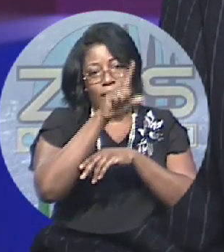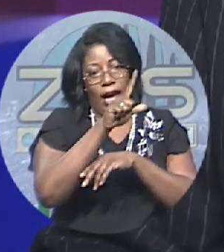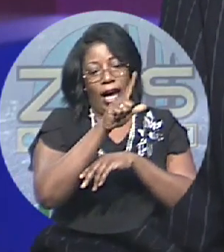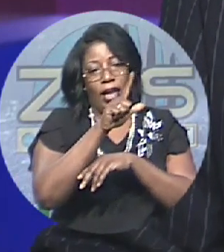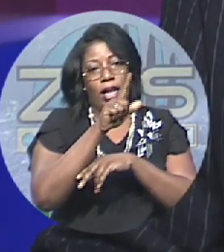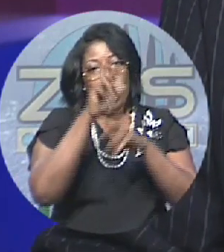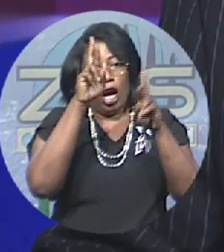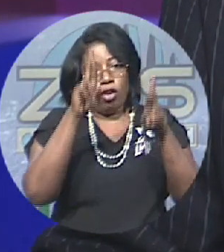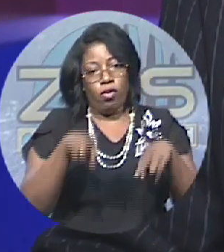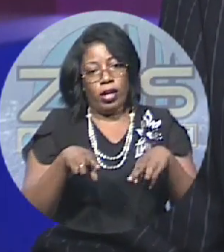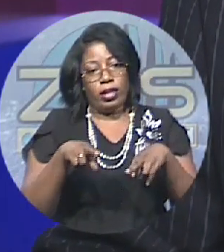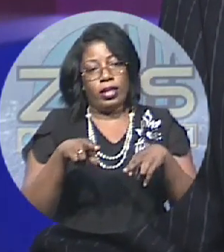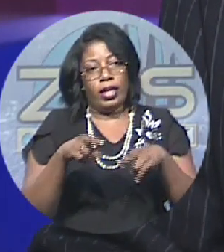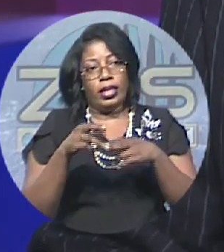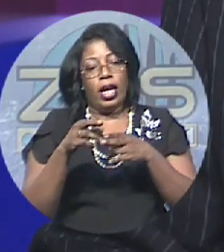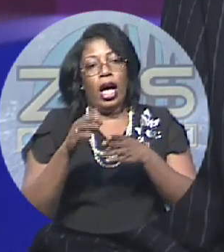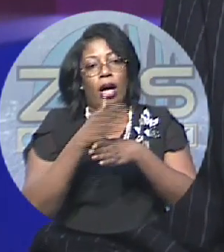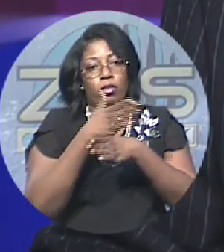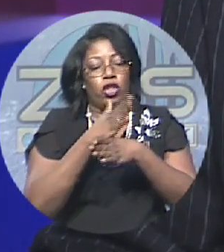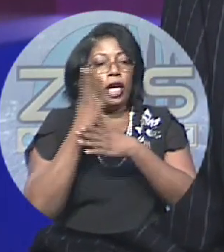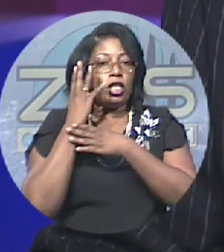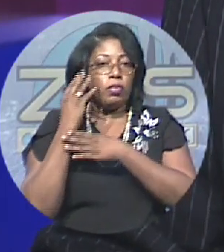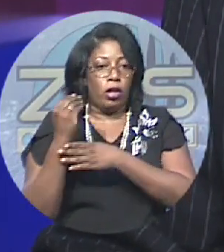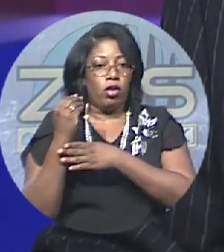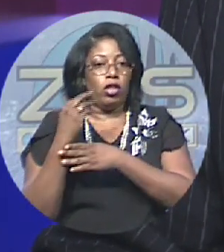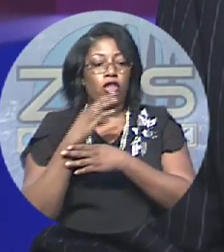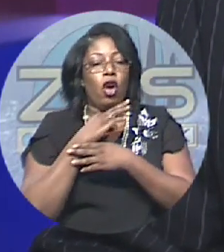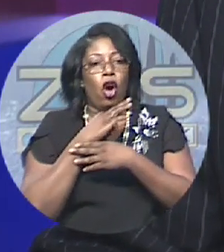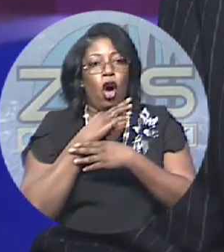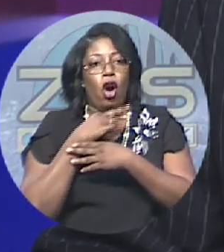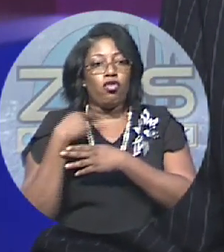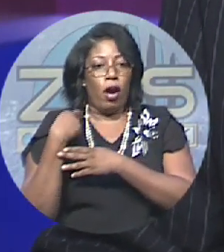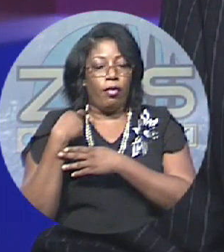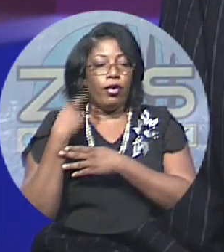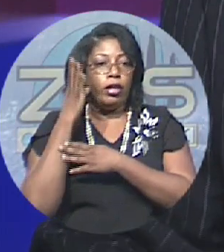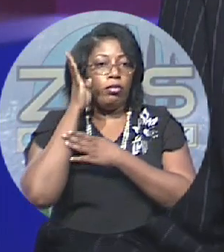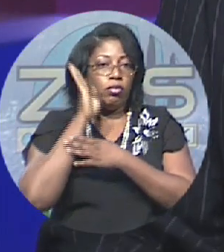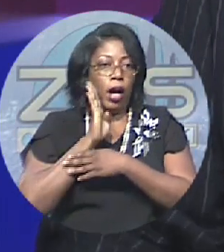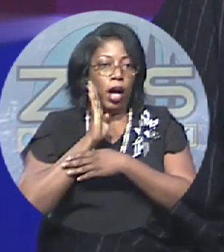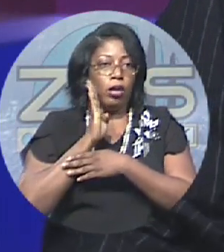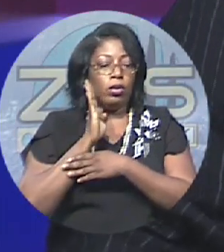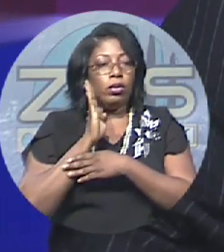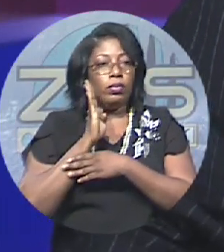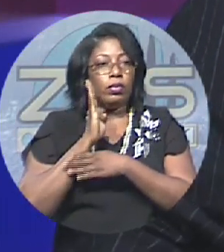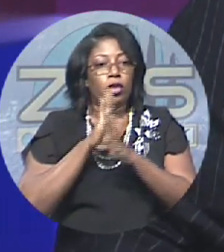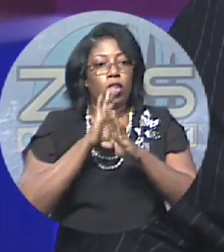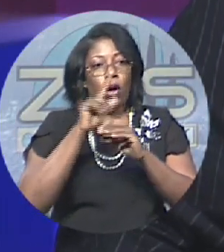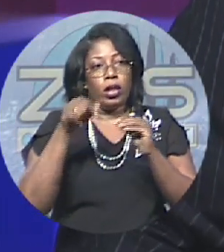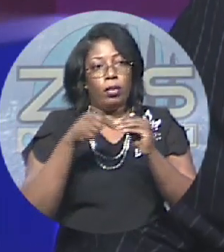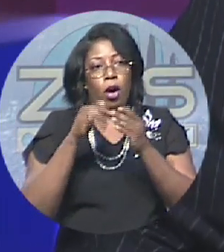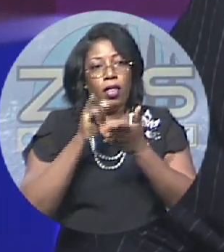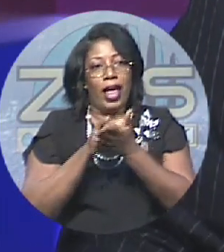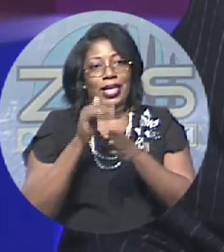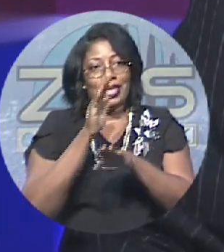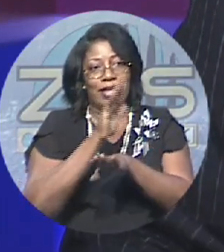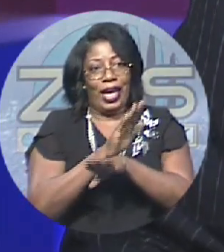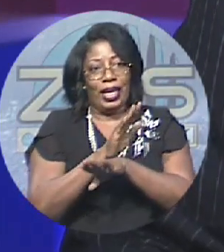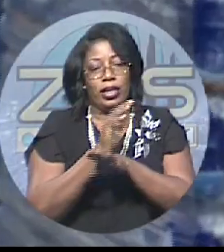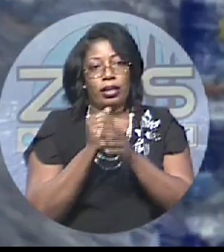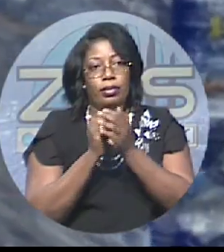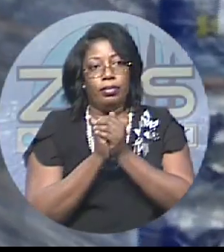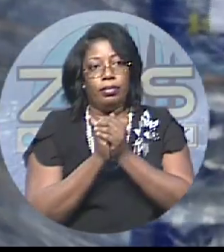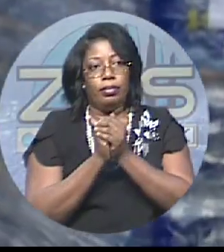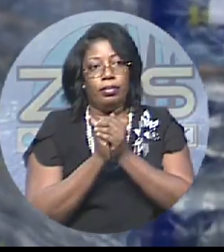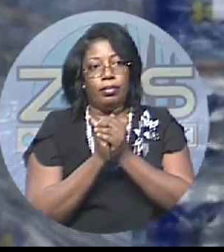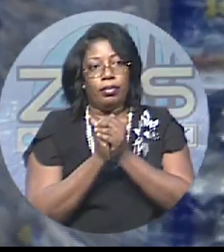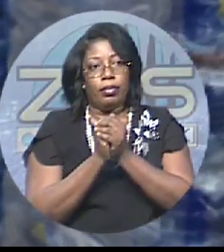exactly how it felt during the storm. Reverend Stephen S. Brown spoke to our Julian Gibson about that dreaded night. I